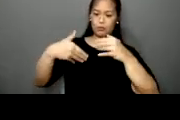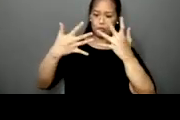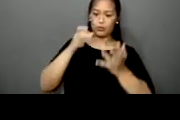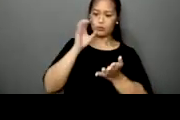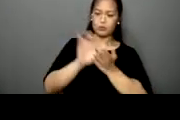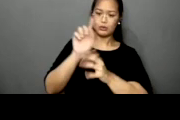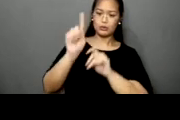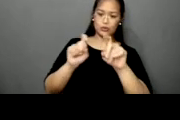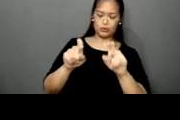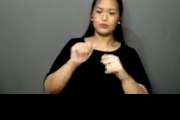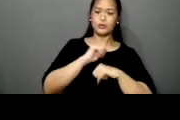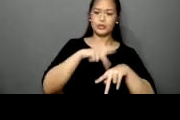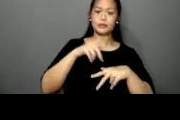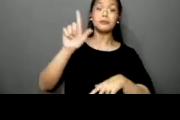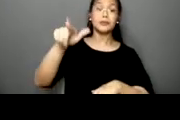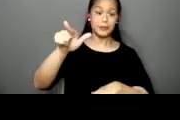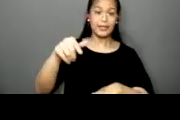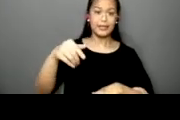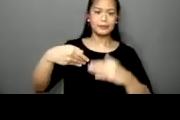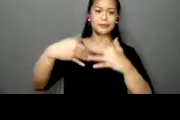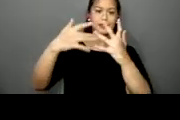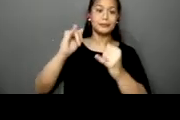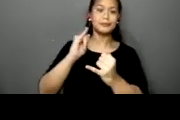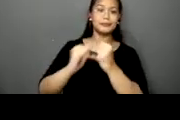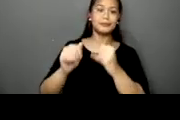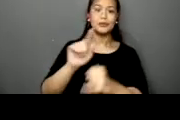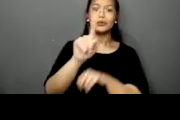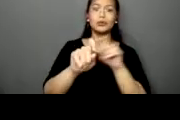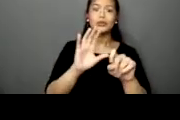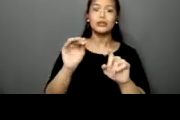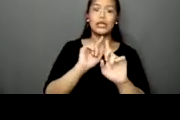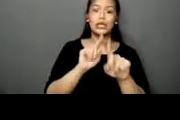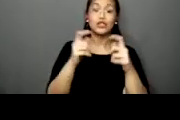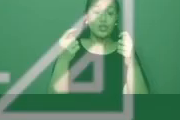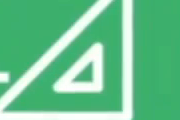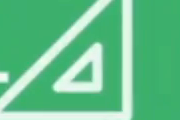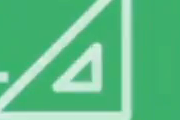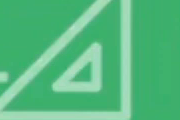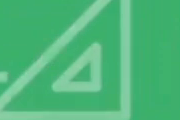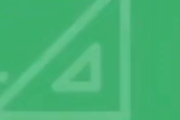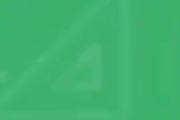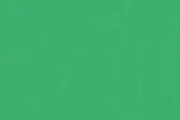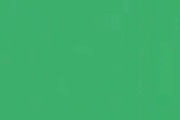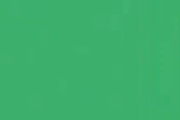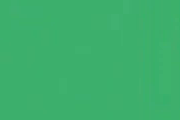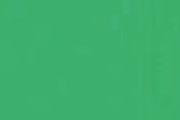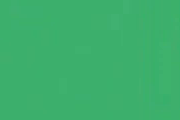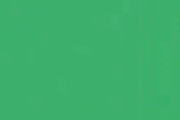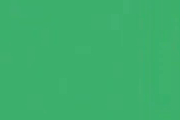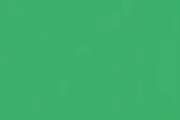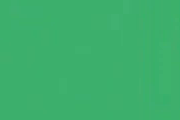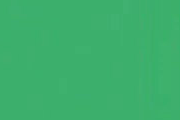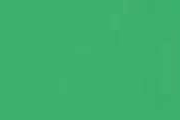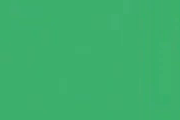And I will scroll up at the end in the Q&A to try to address as many of the questions as we can. All right. Okay.